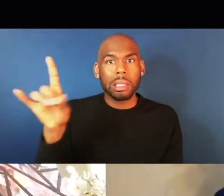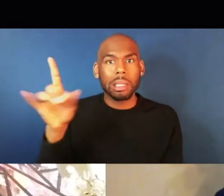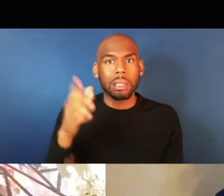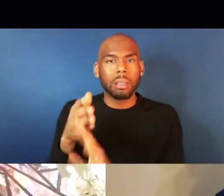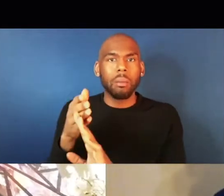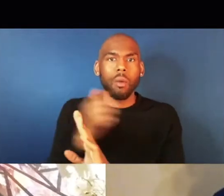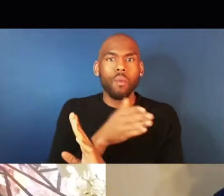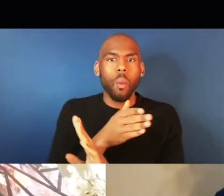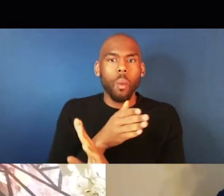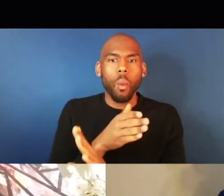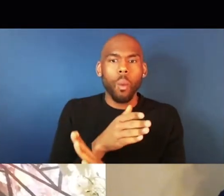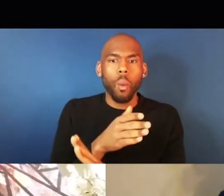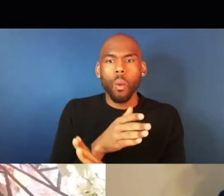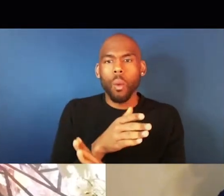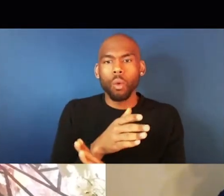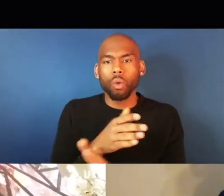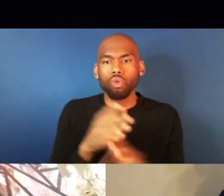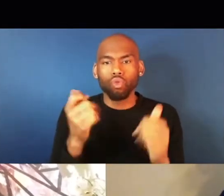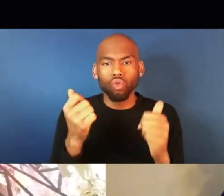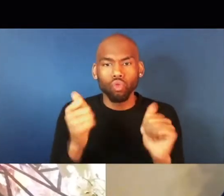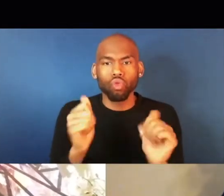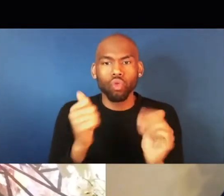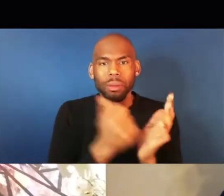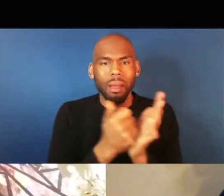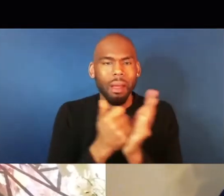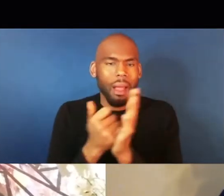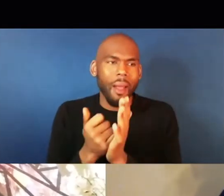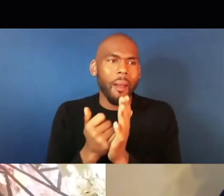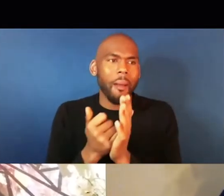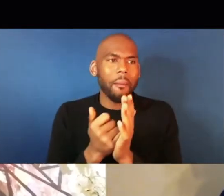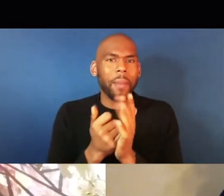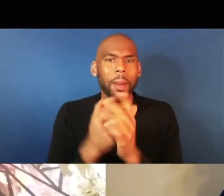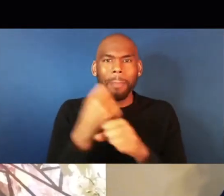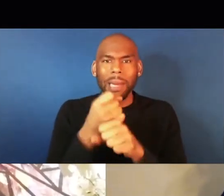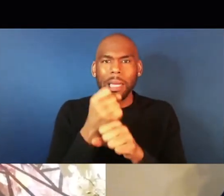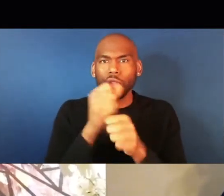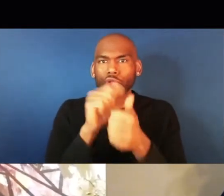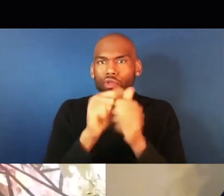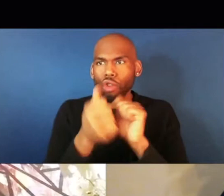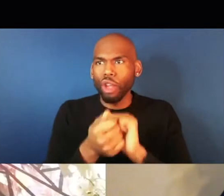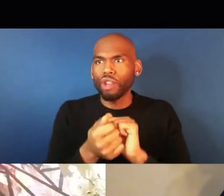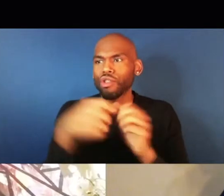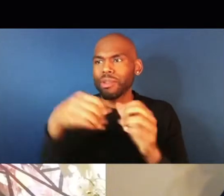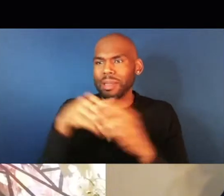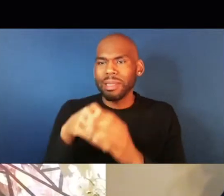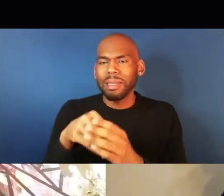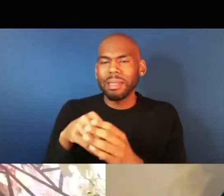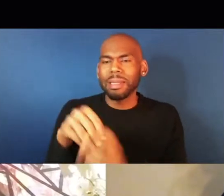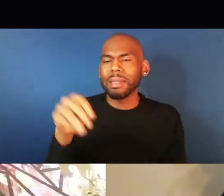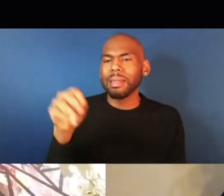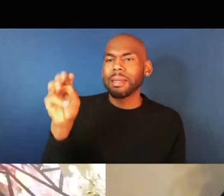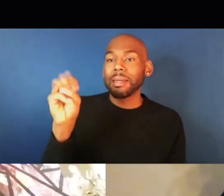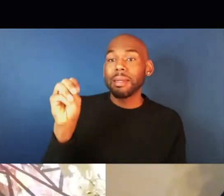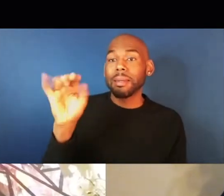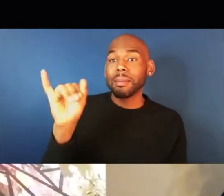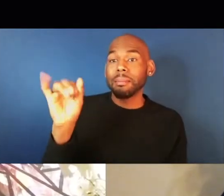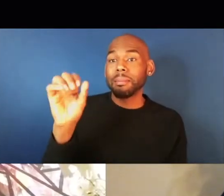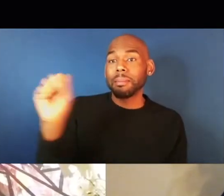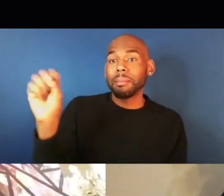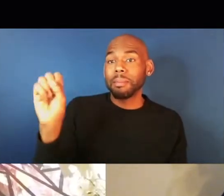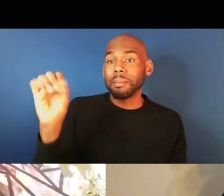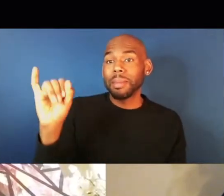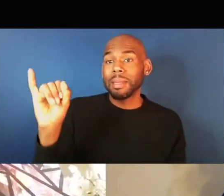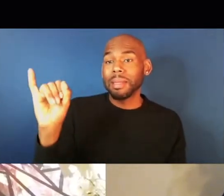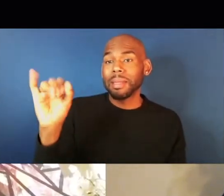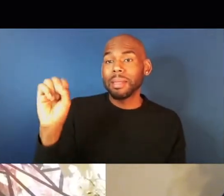he did, before sort of trying to help bring about change in Mississippi. And,